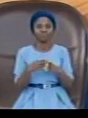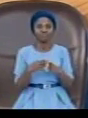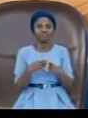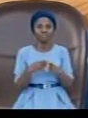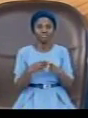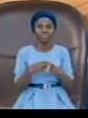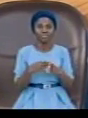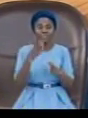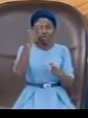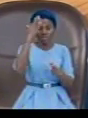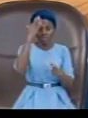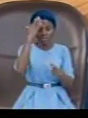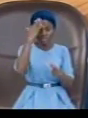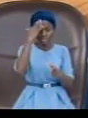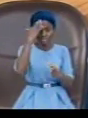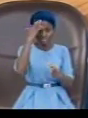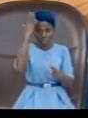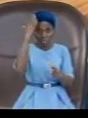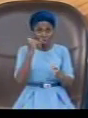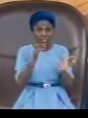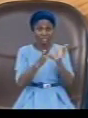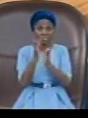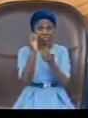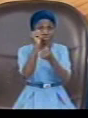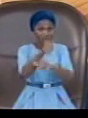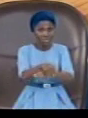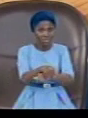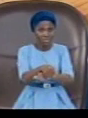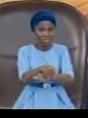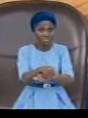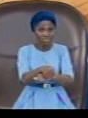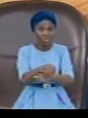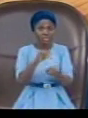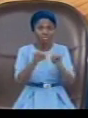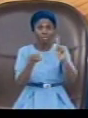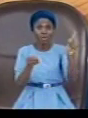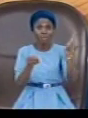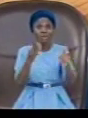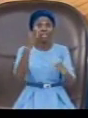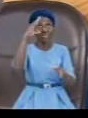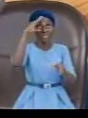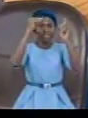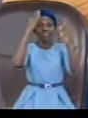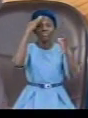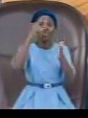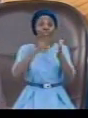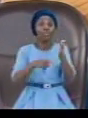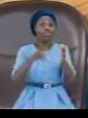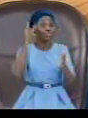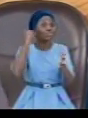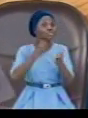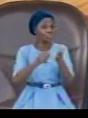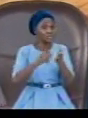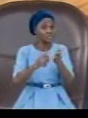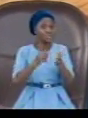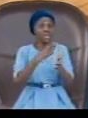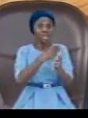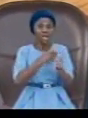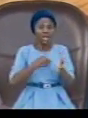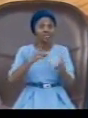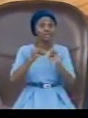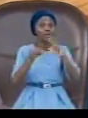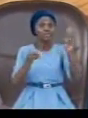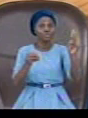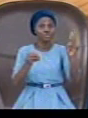written. Number two, he knew what he possessed. Know those two things. Number one, what